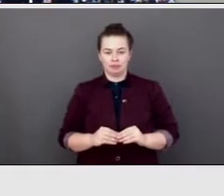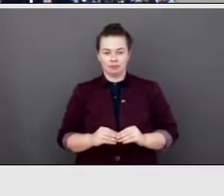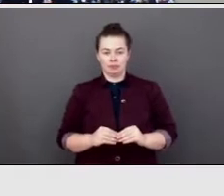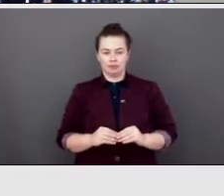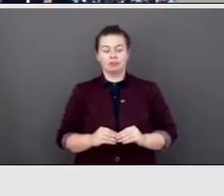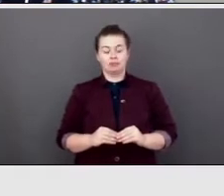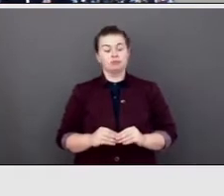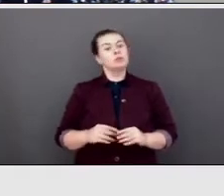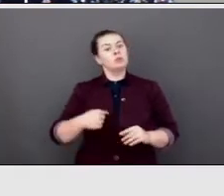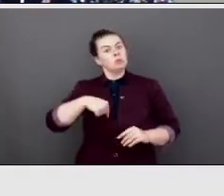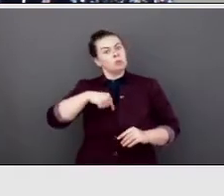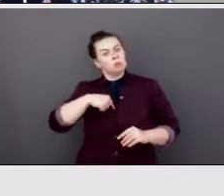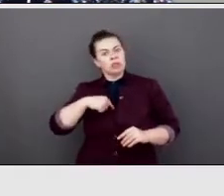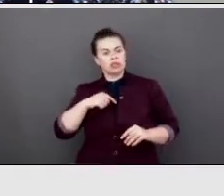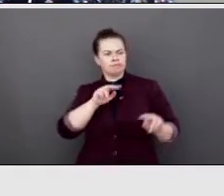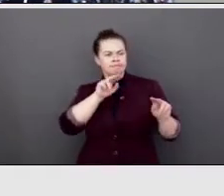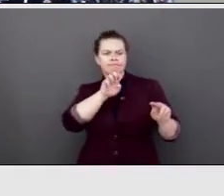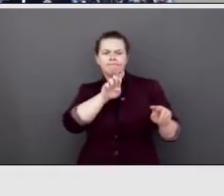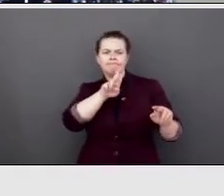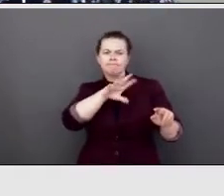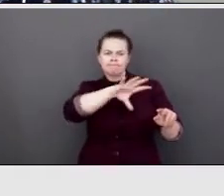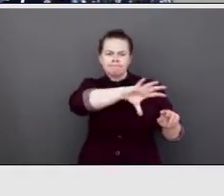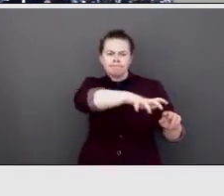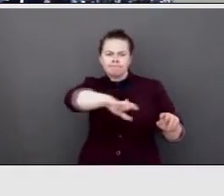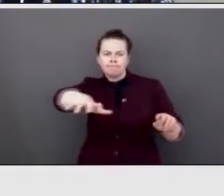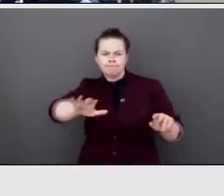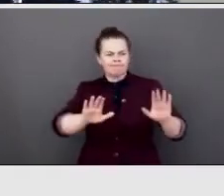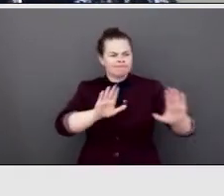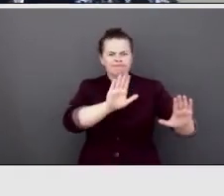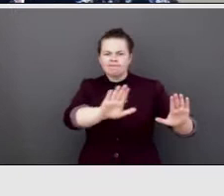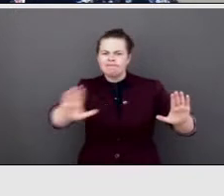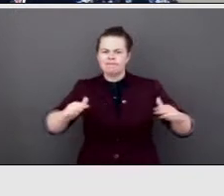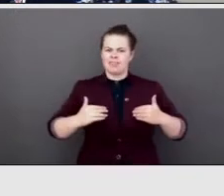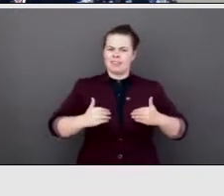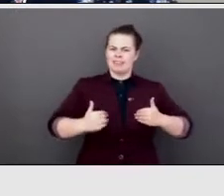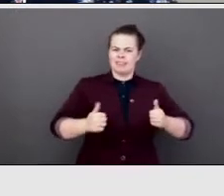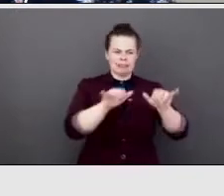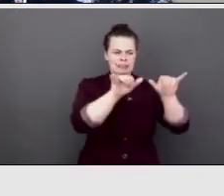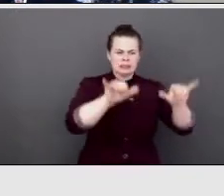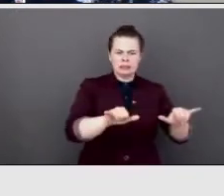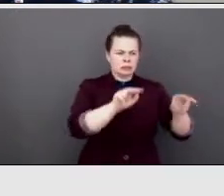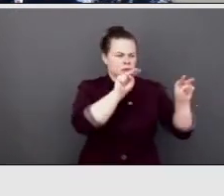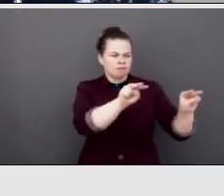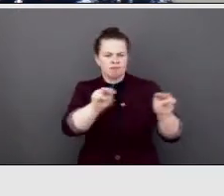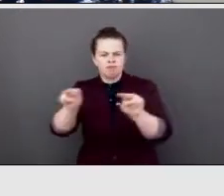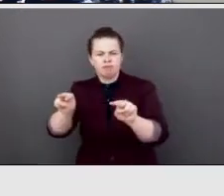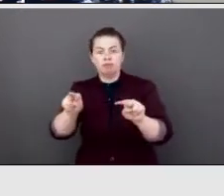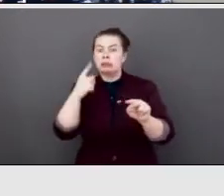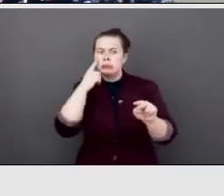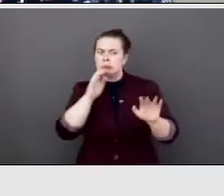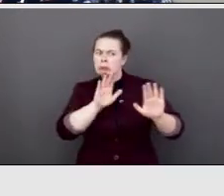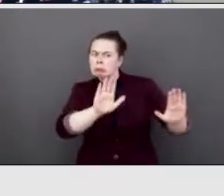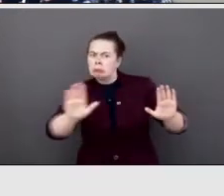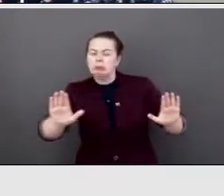As part of SHAPES, we have been mapping healthcare models in European countries. We have been doing this by exploring the